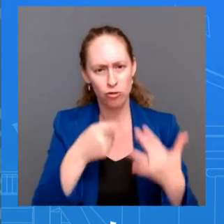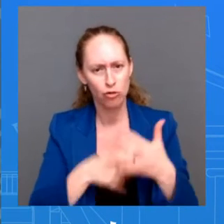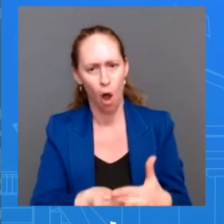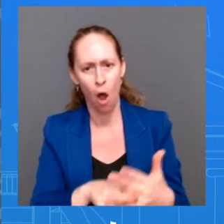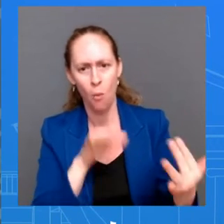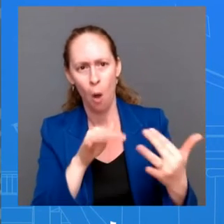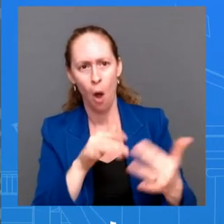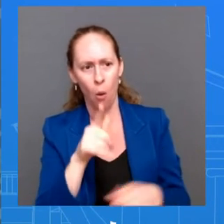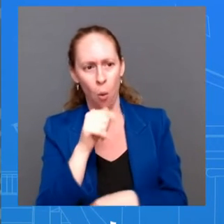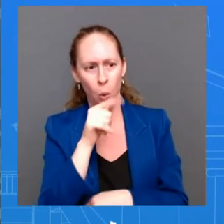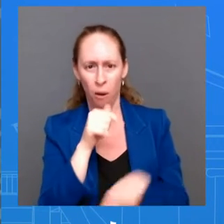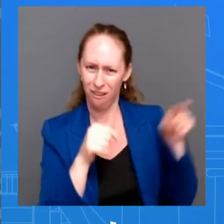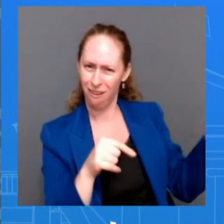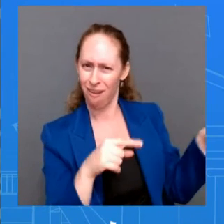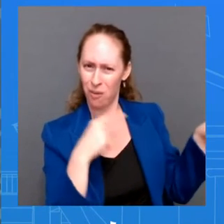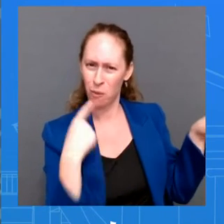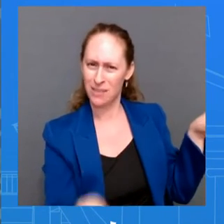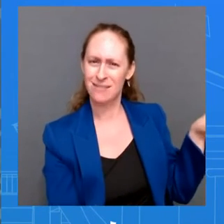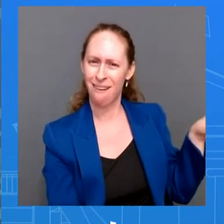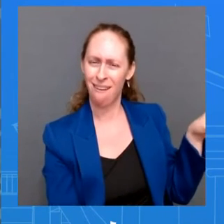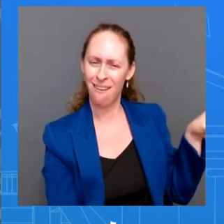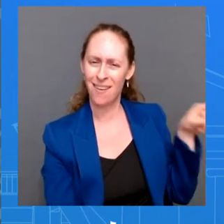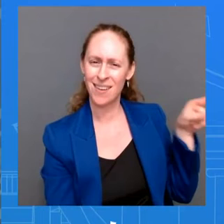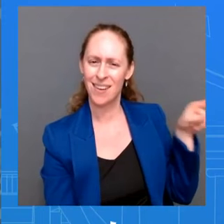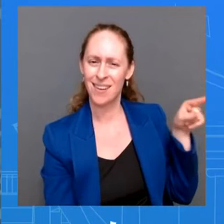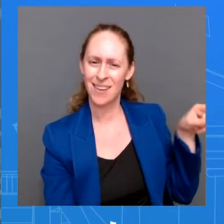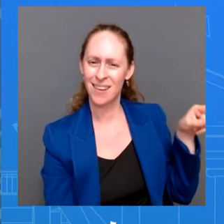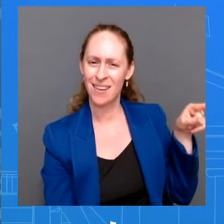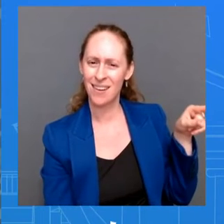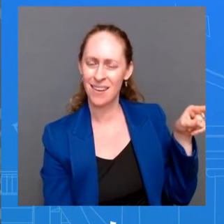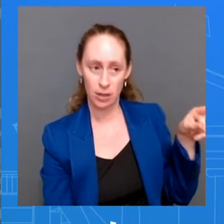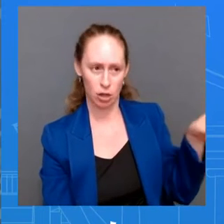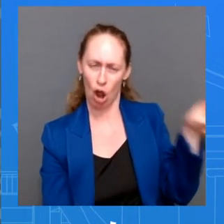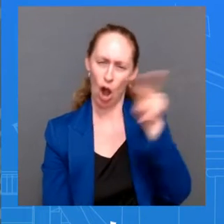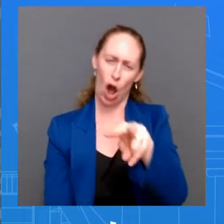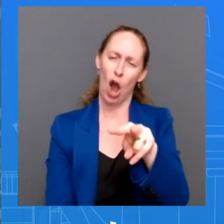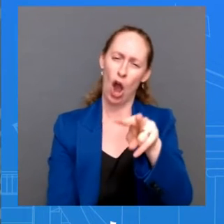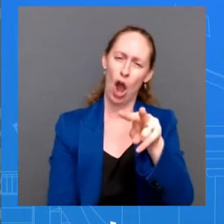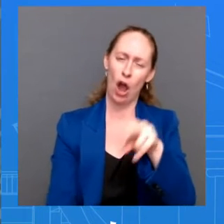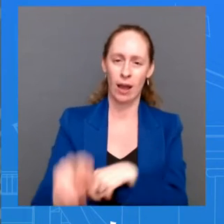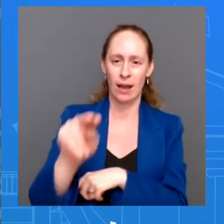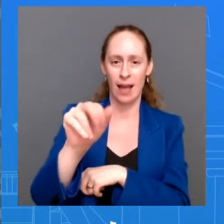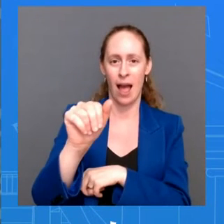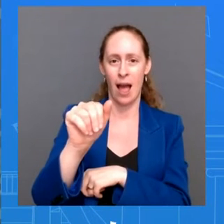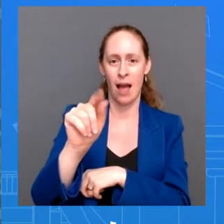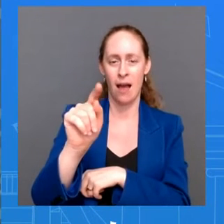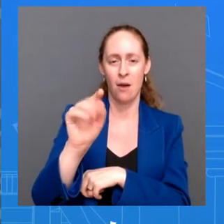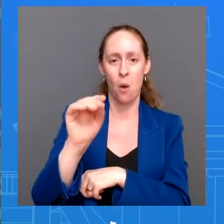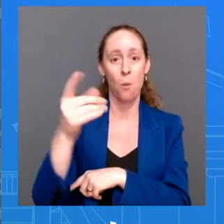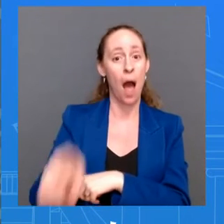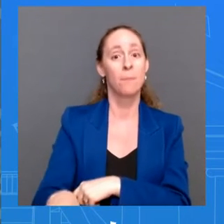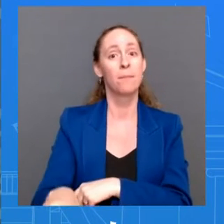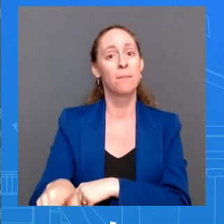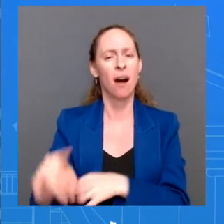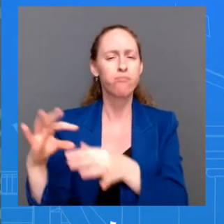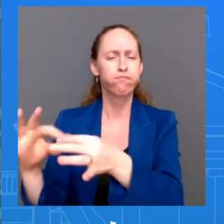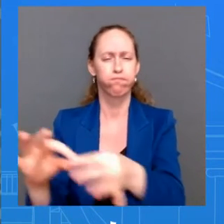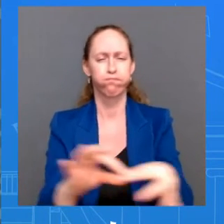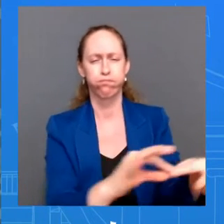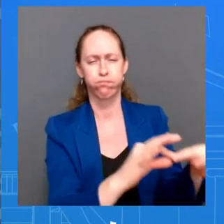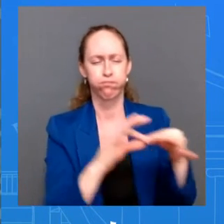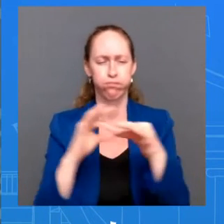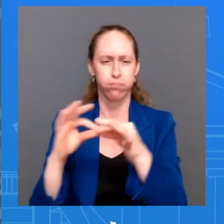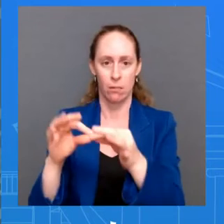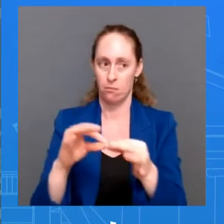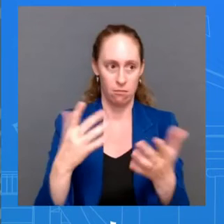together in a way, coalesce in a way we have not seen in a long, long time to make sure they send a loud message to